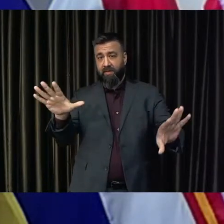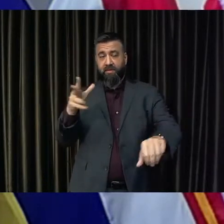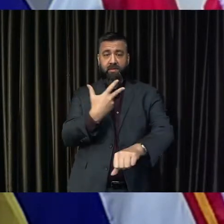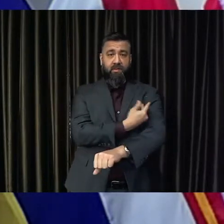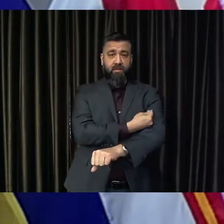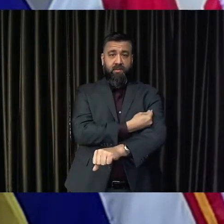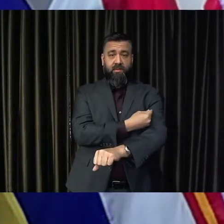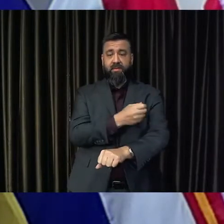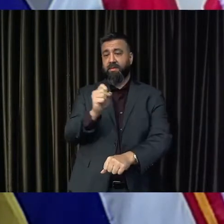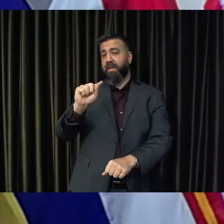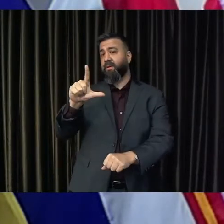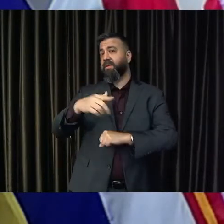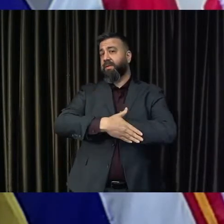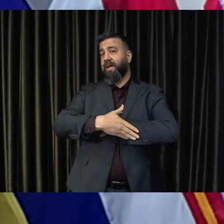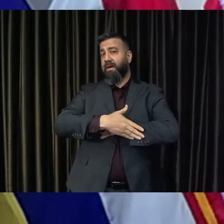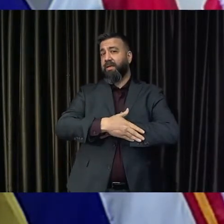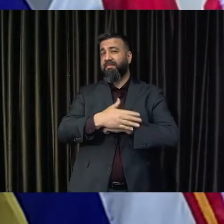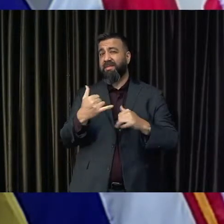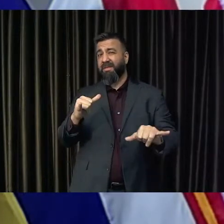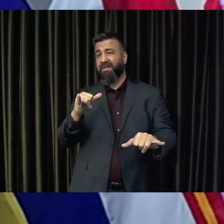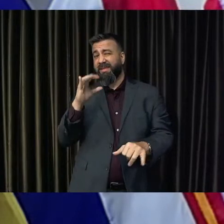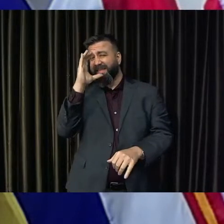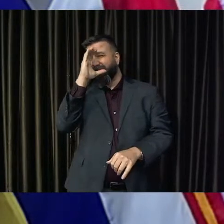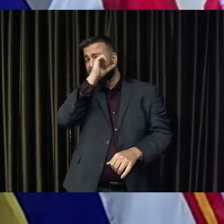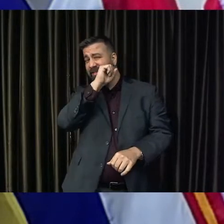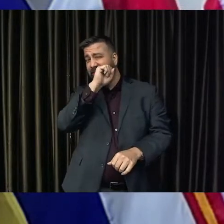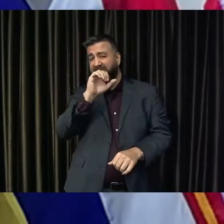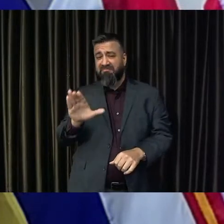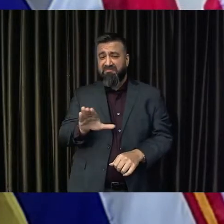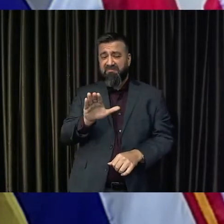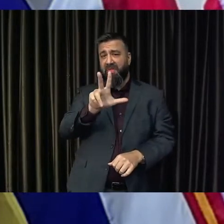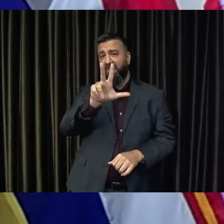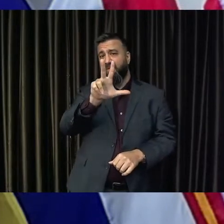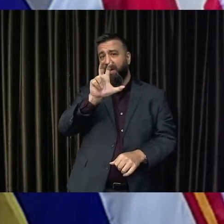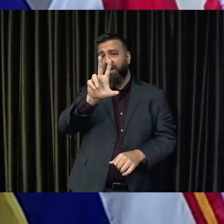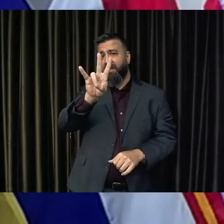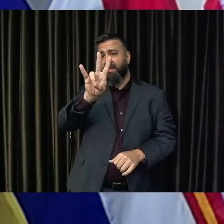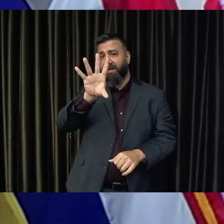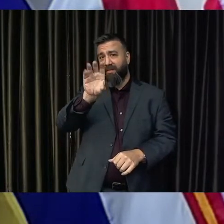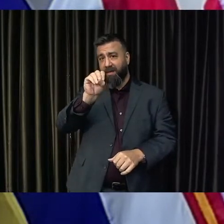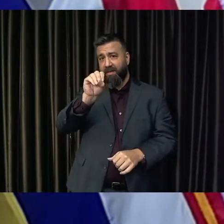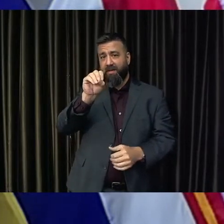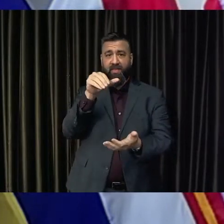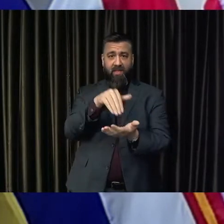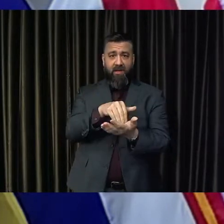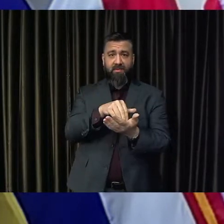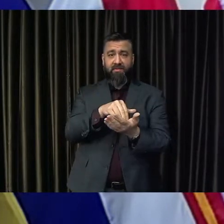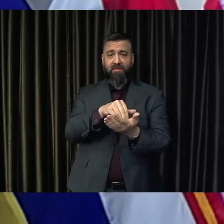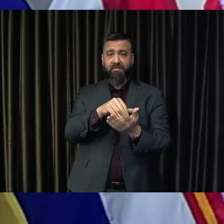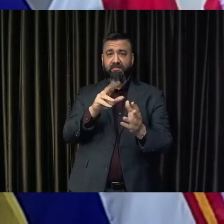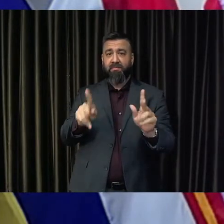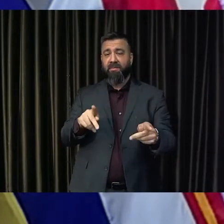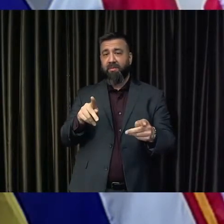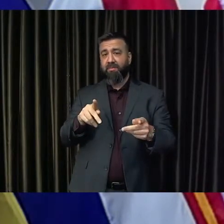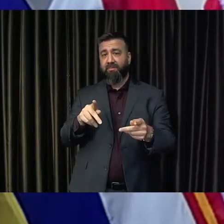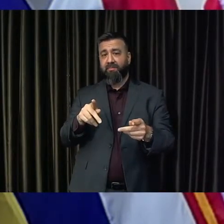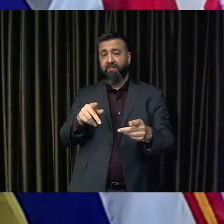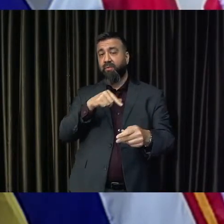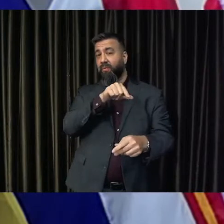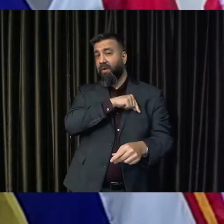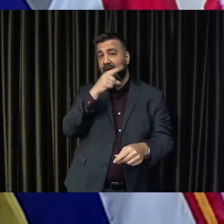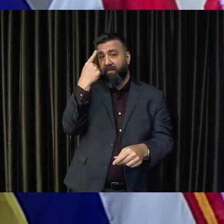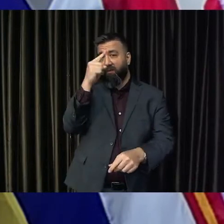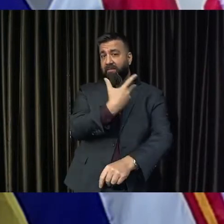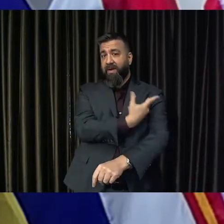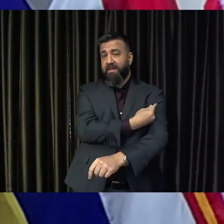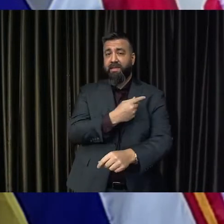state estimate that there are likely still 370,000 people or more who already qualify for the vaccine who